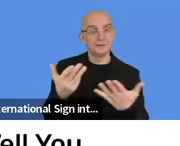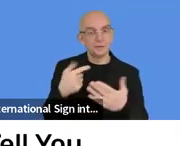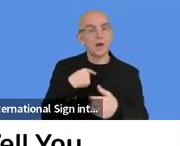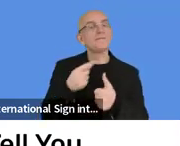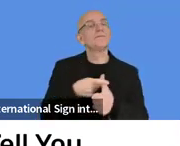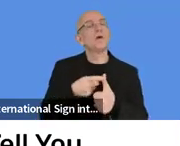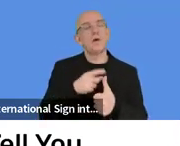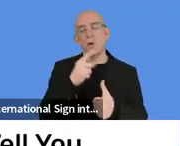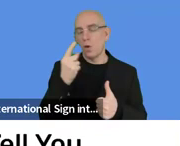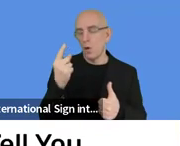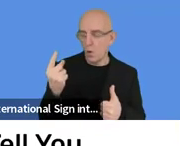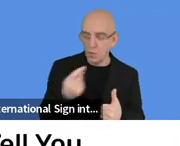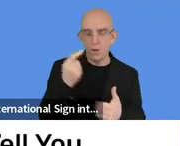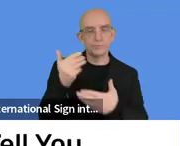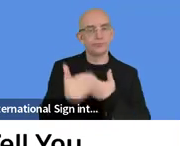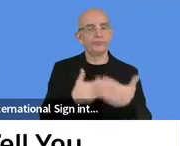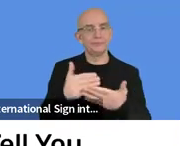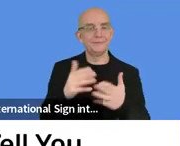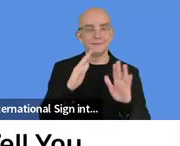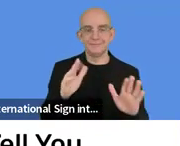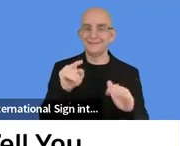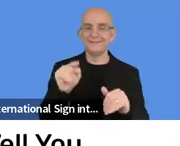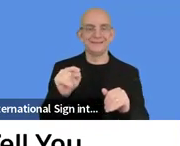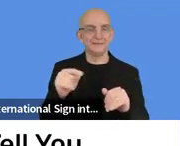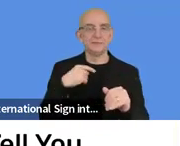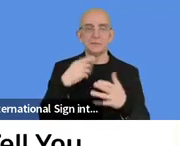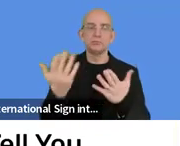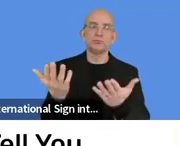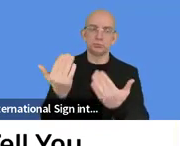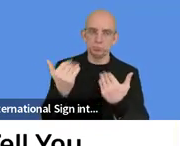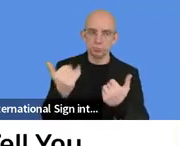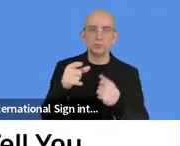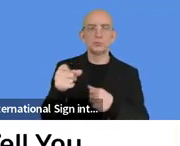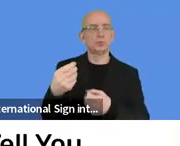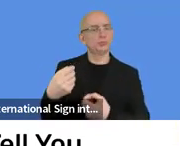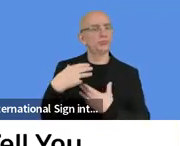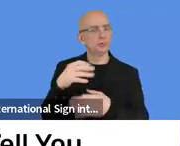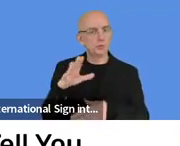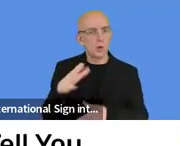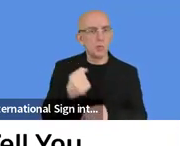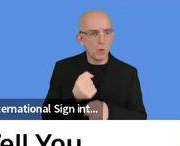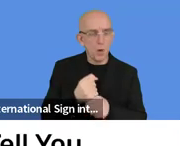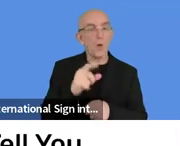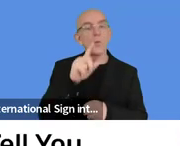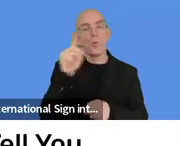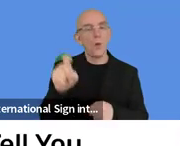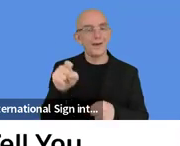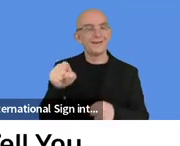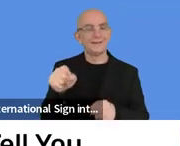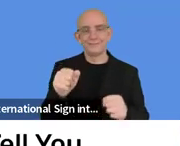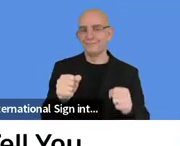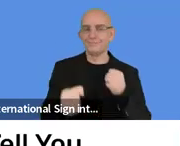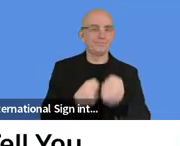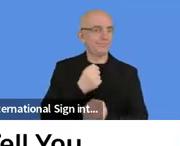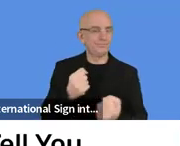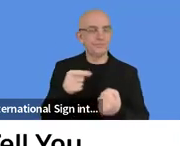certainly can't complain to their partner or spouse. They can't complain to their children. And so if I give them space to